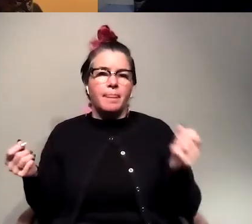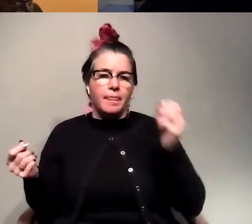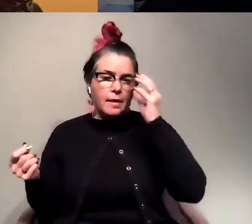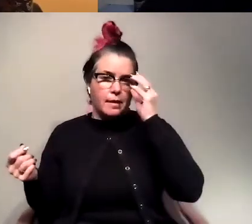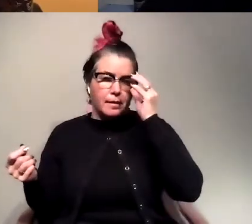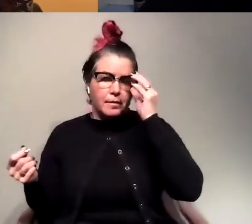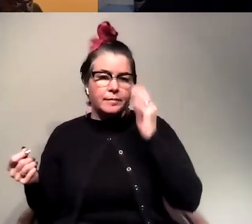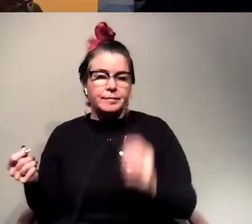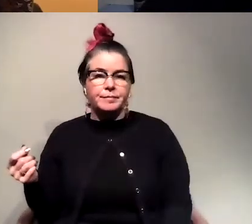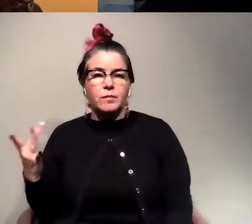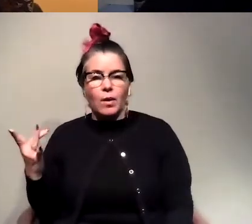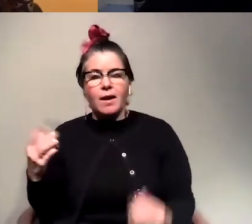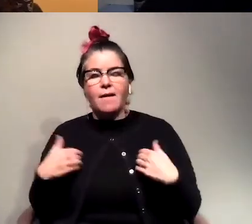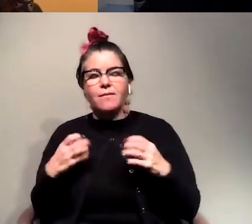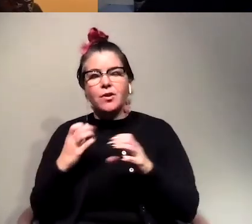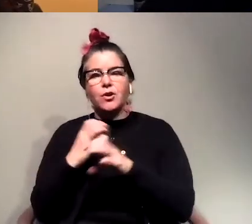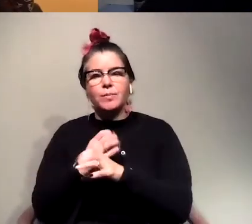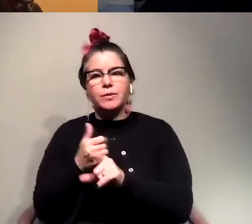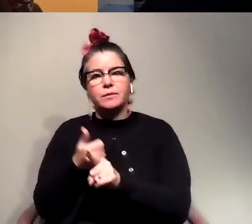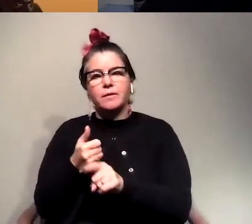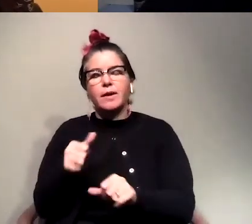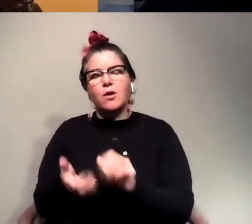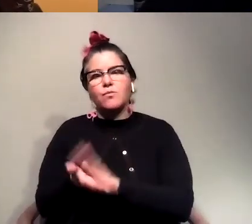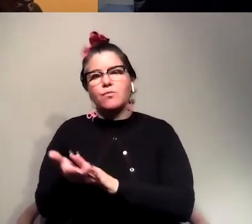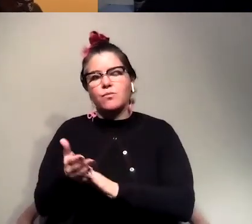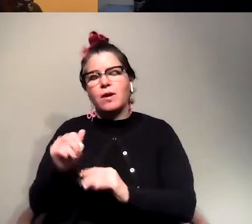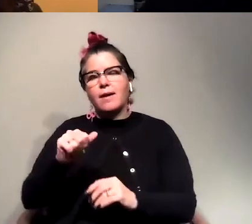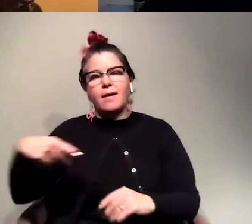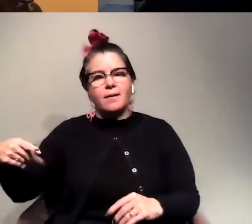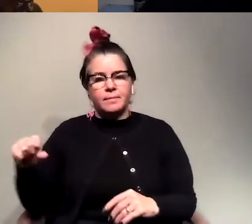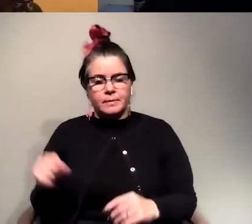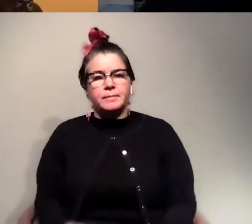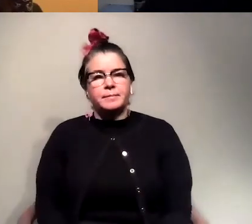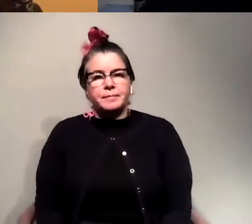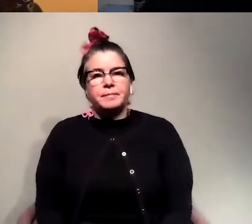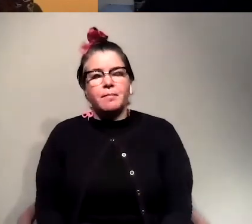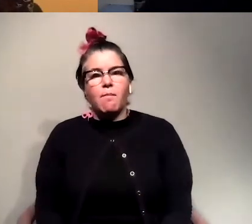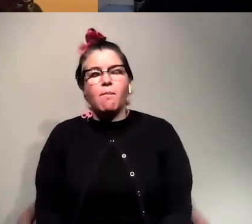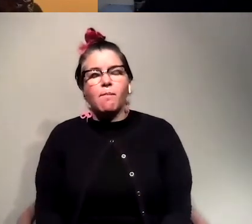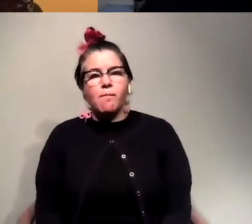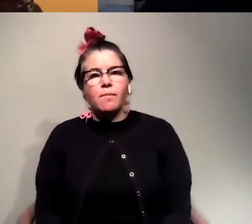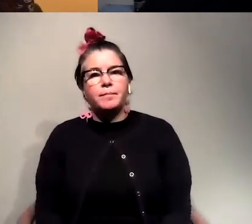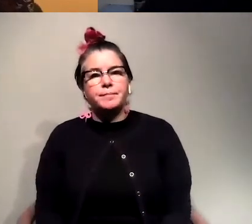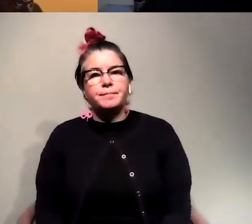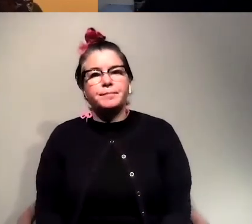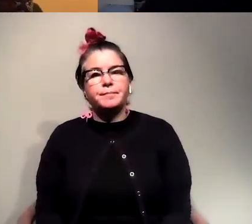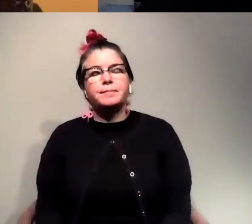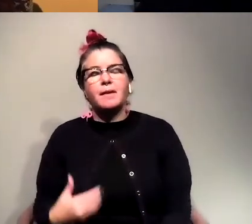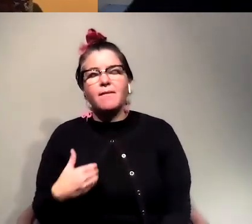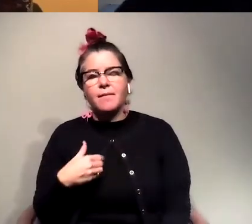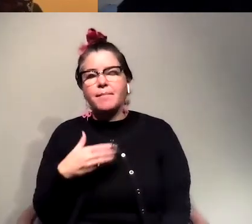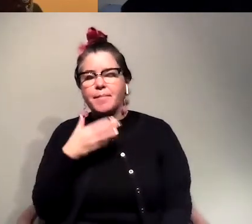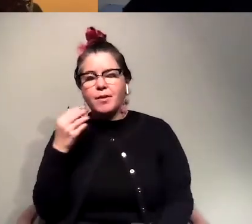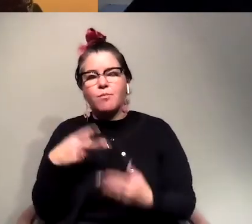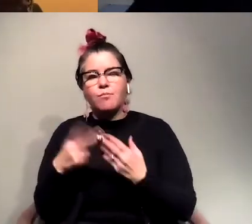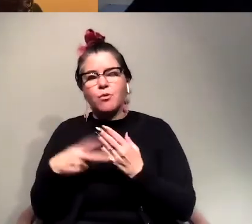we've got now computers that can run these applications, and we've got some better programming tools that